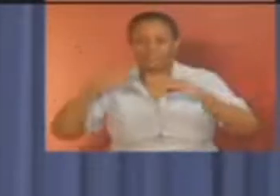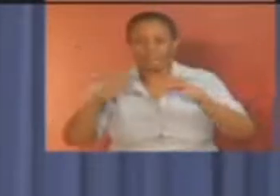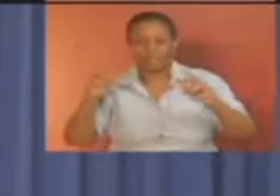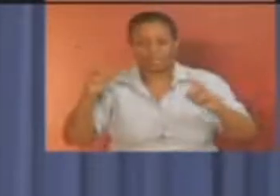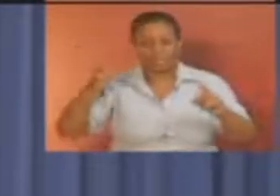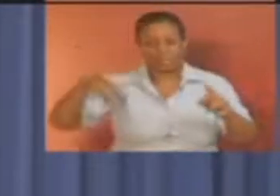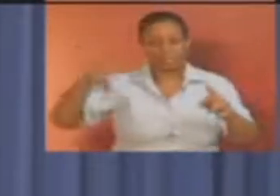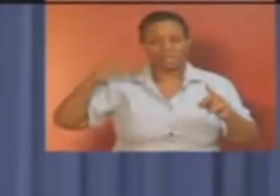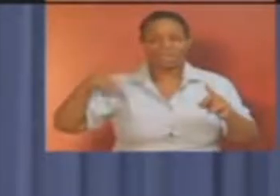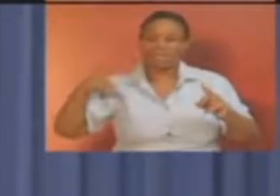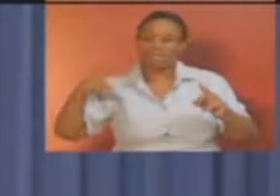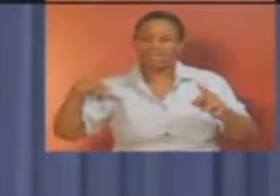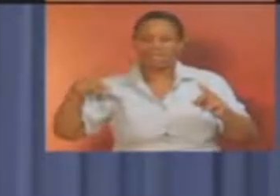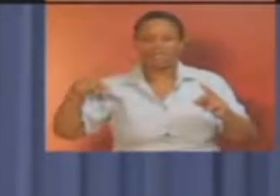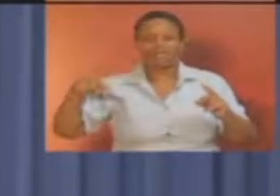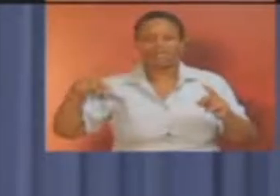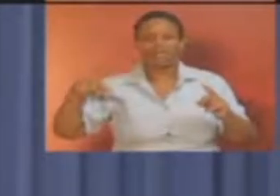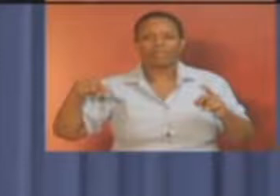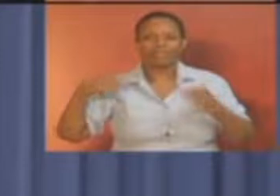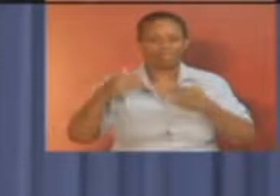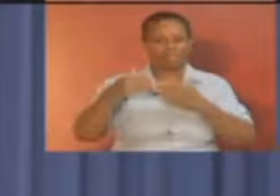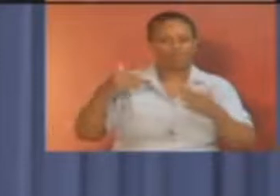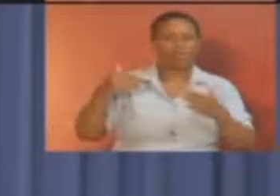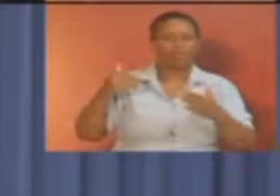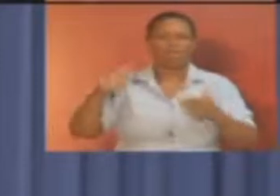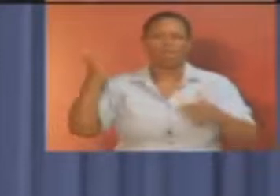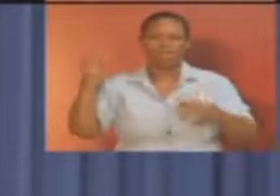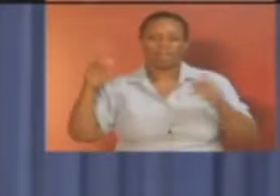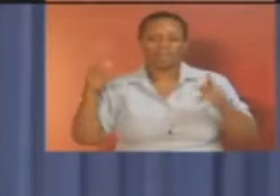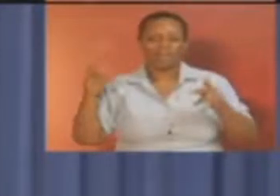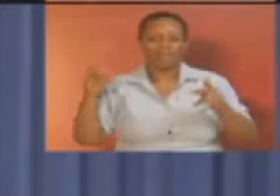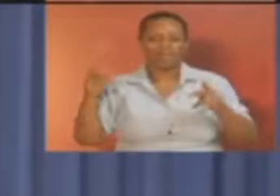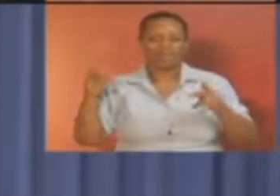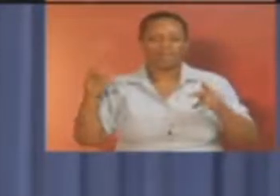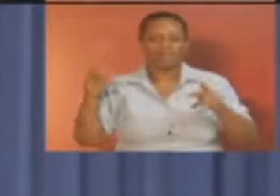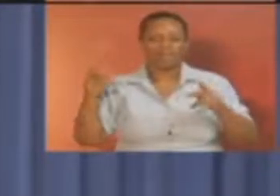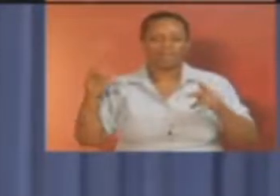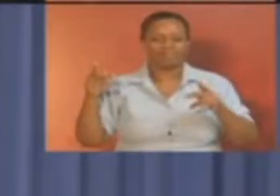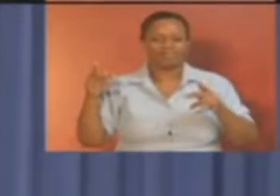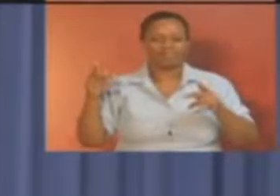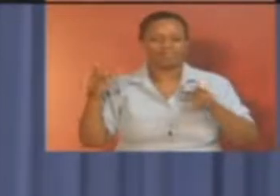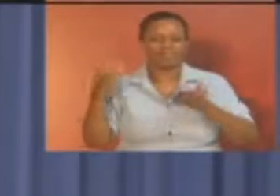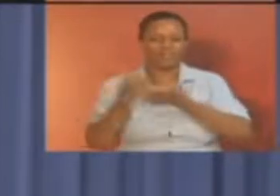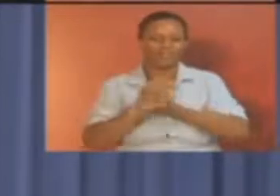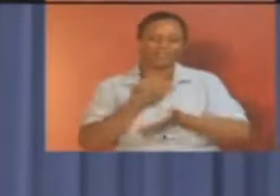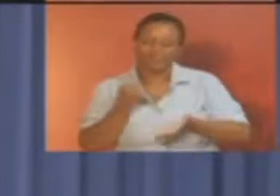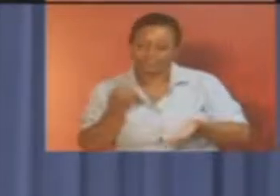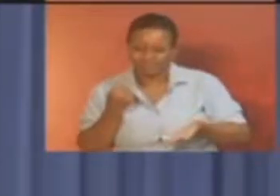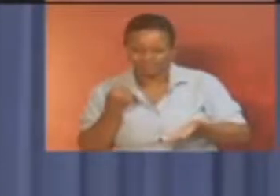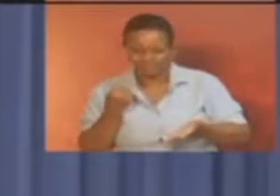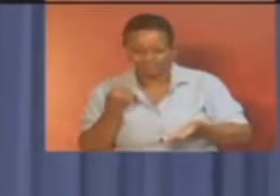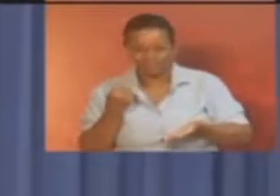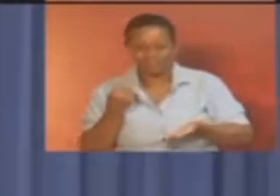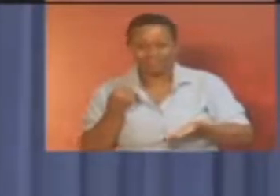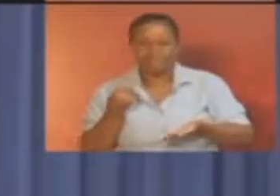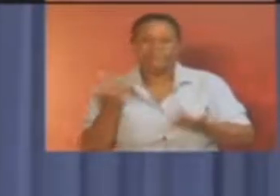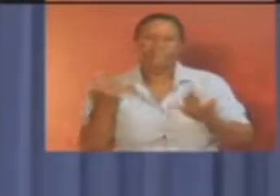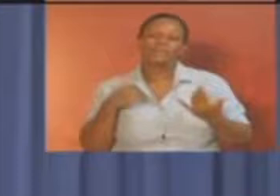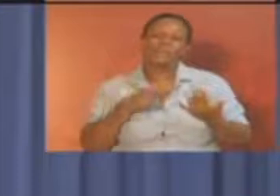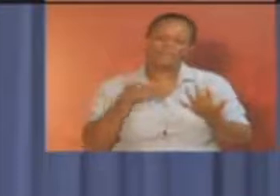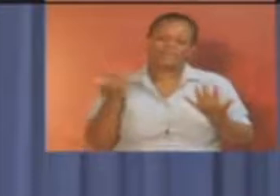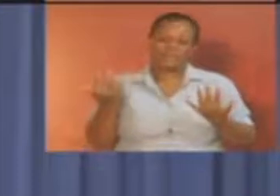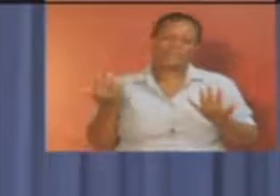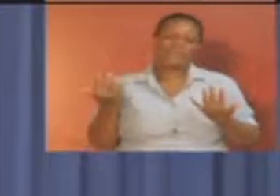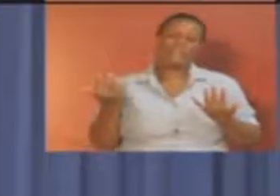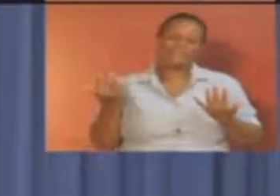were contracted by others who had the authority and the power to sell. Moderna was utilized in